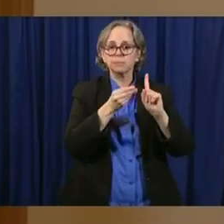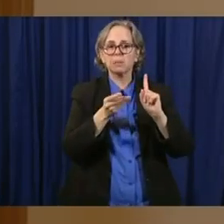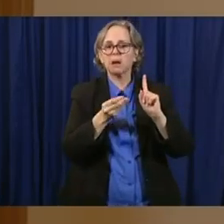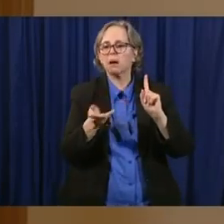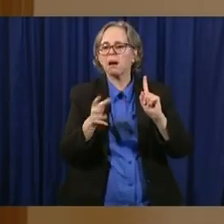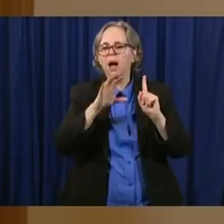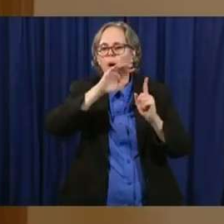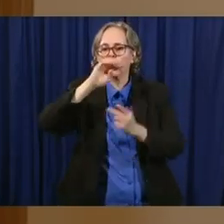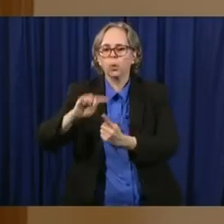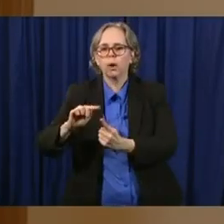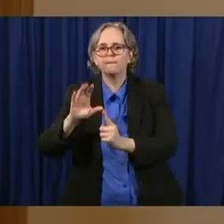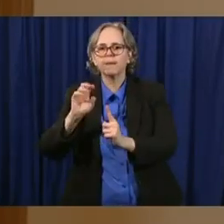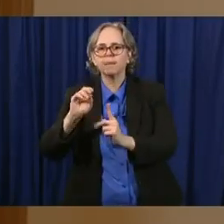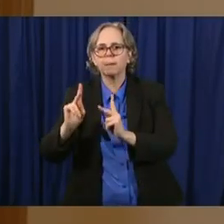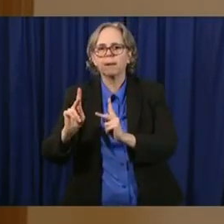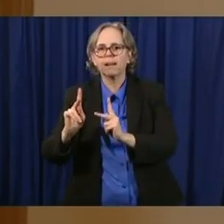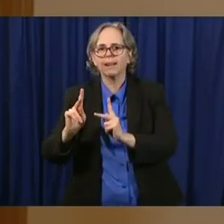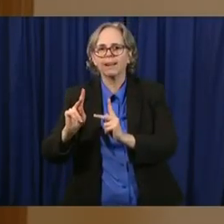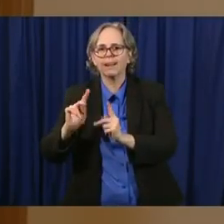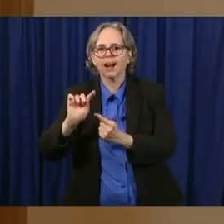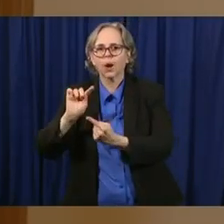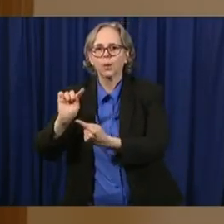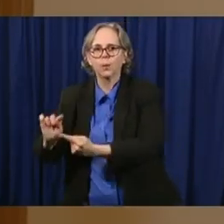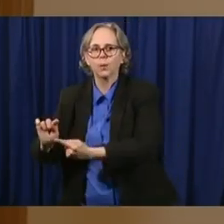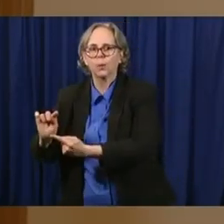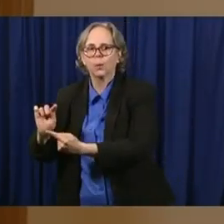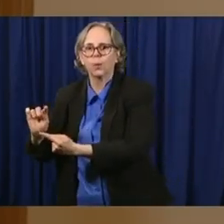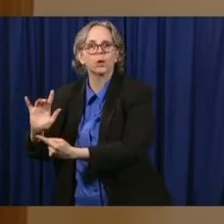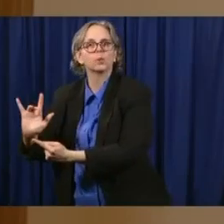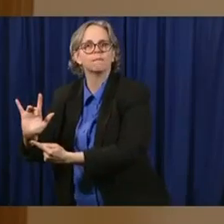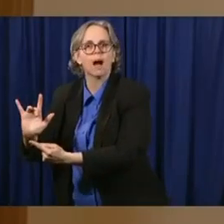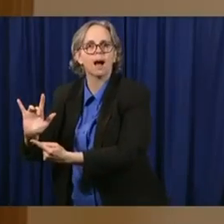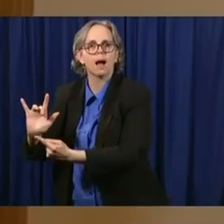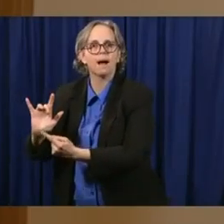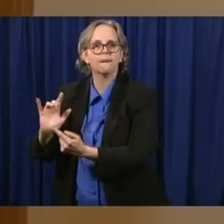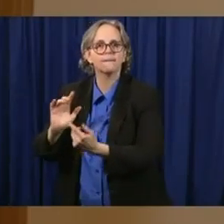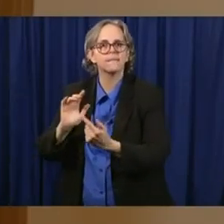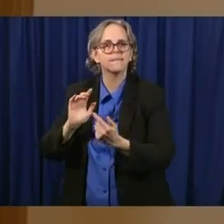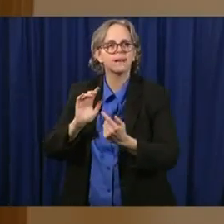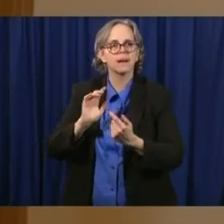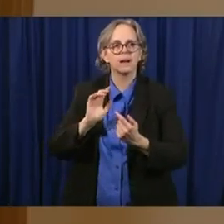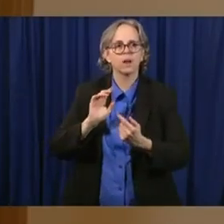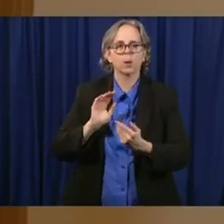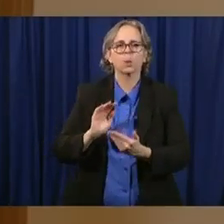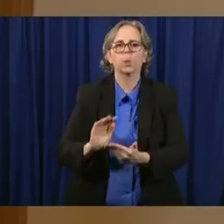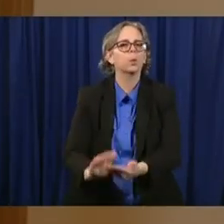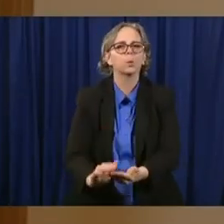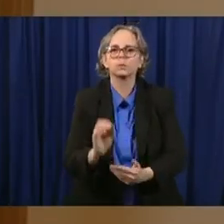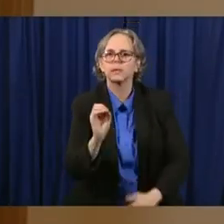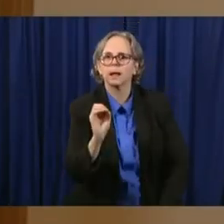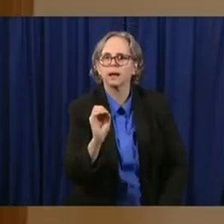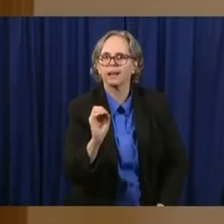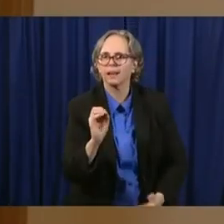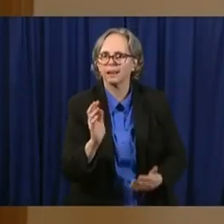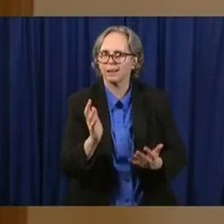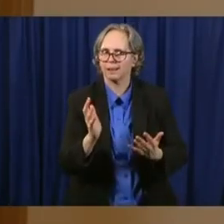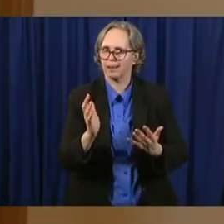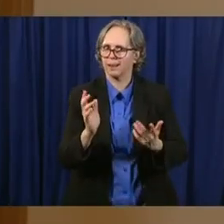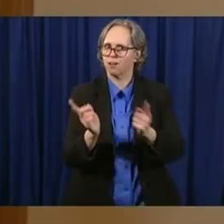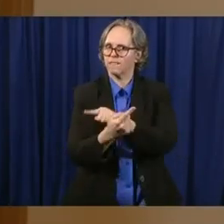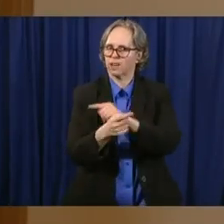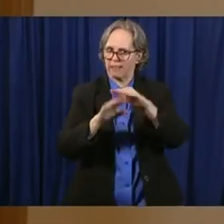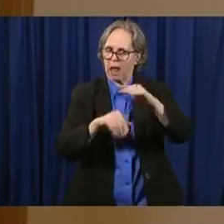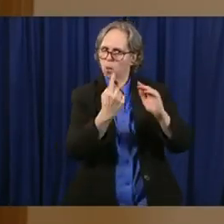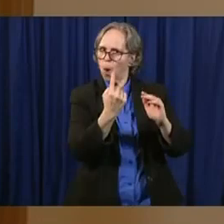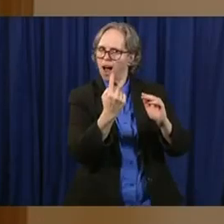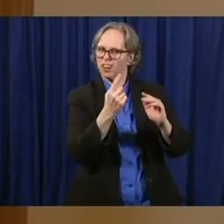more instead of 200. And then the next doubling, they only spread it to 25 more. So that exponential goes in the